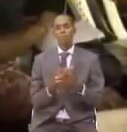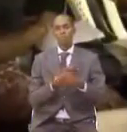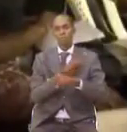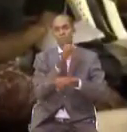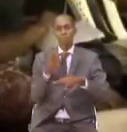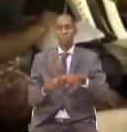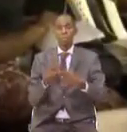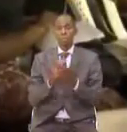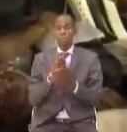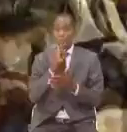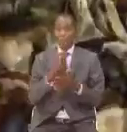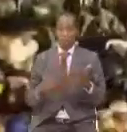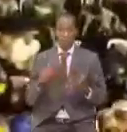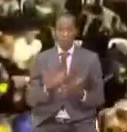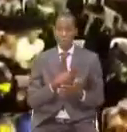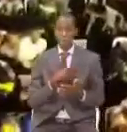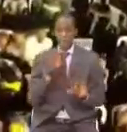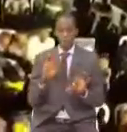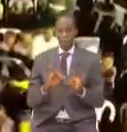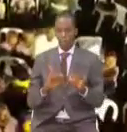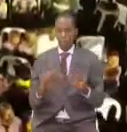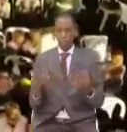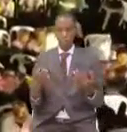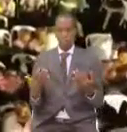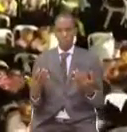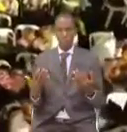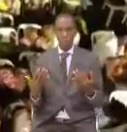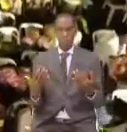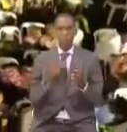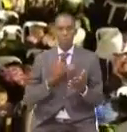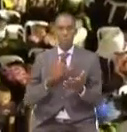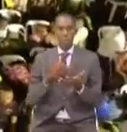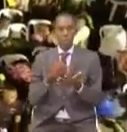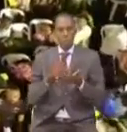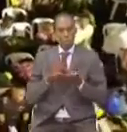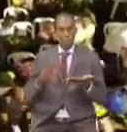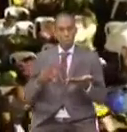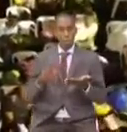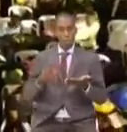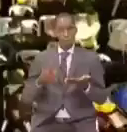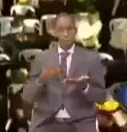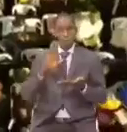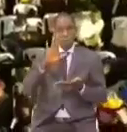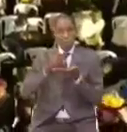doing now. We're doing our part. Your part is to accept that gospel,